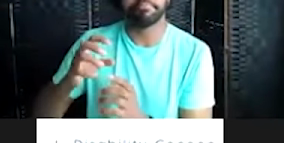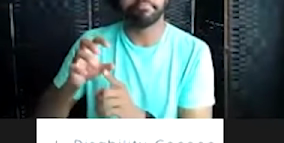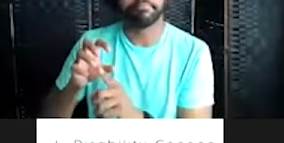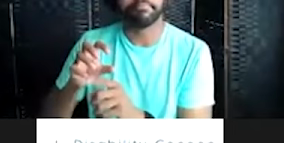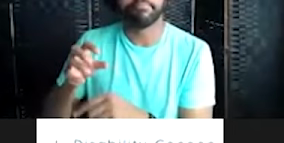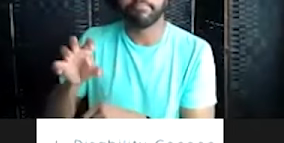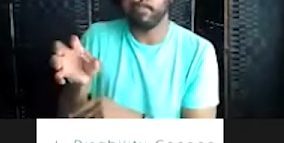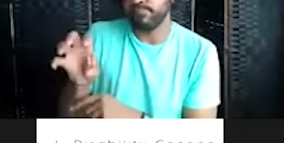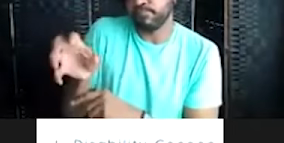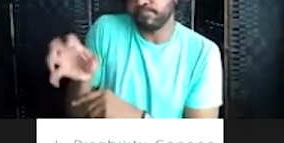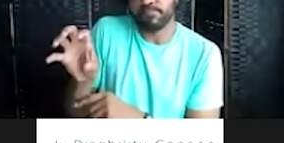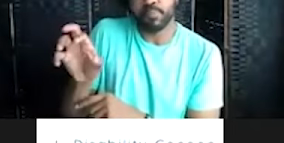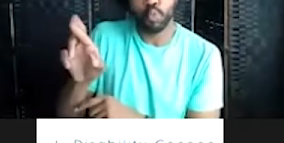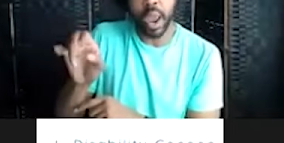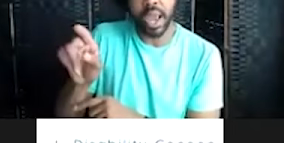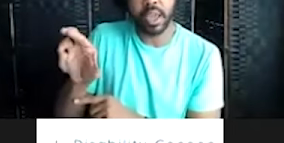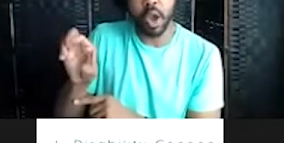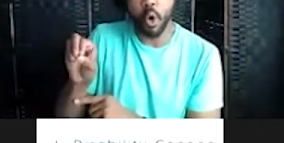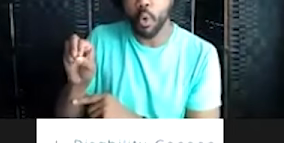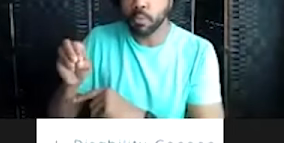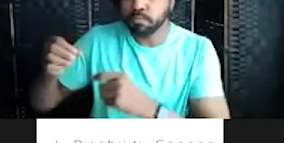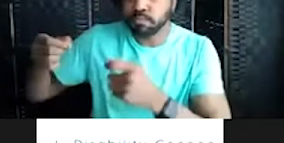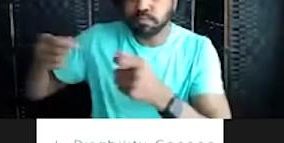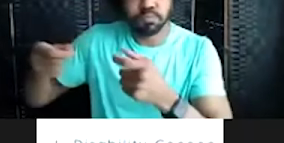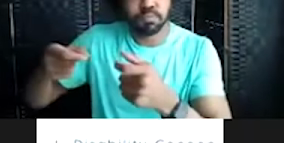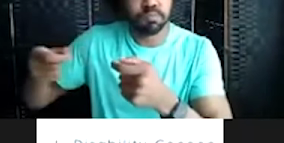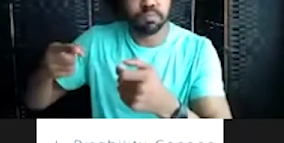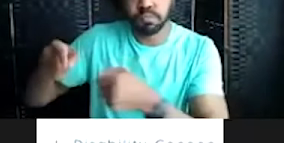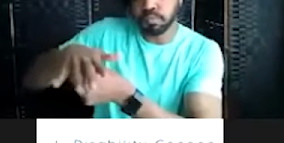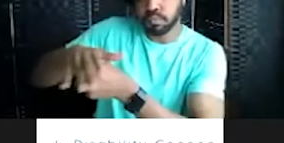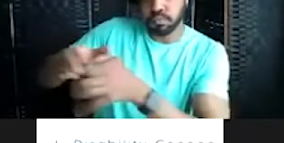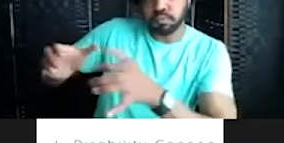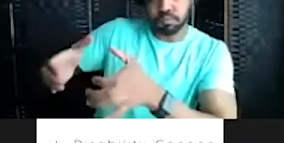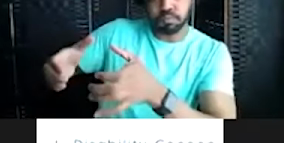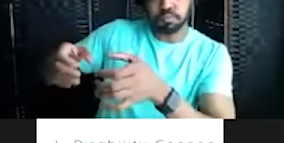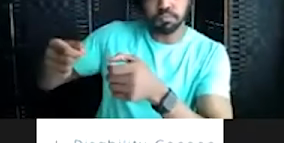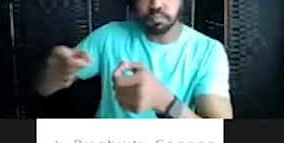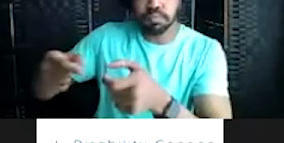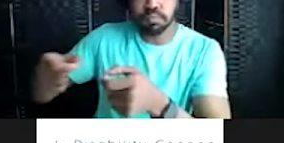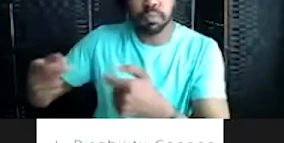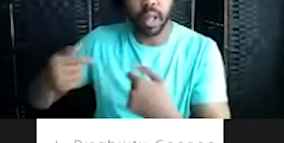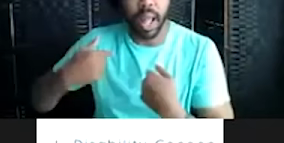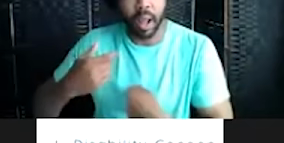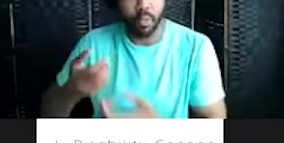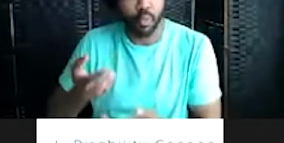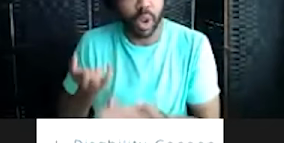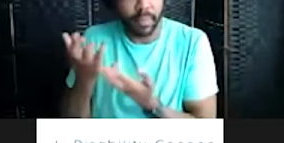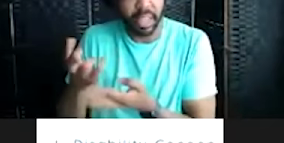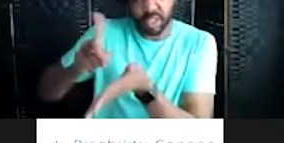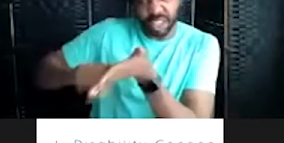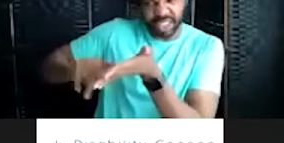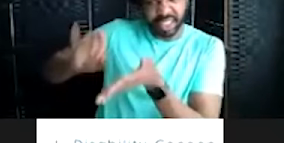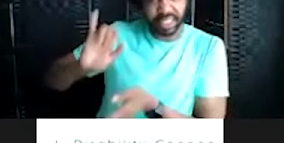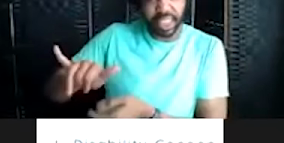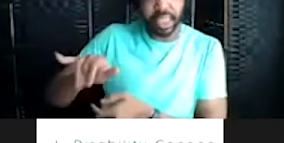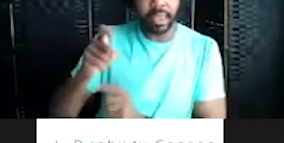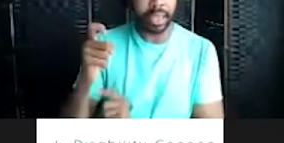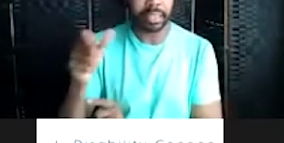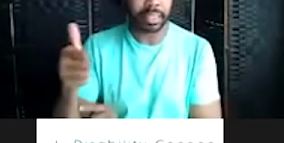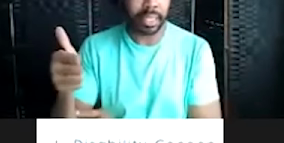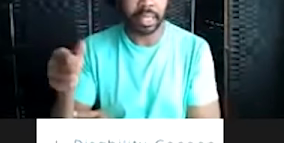of communicating with each other. So I would recommend looking into X10, the